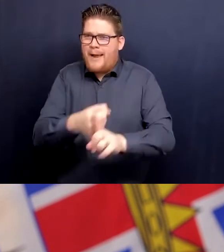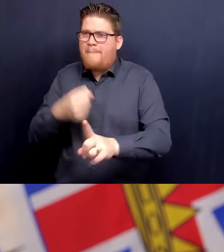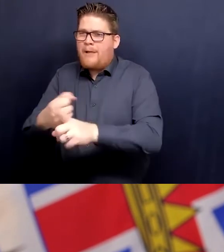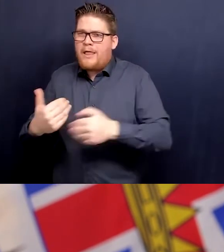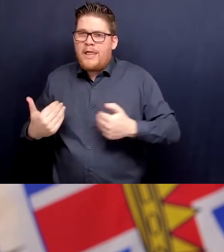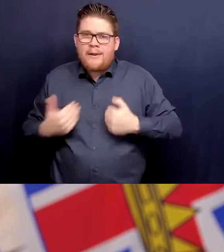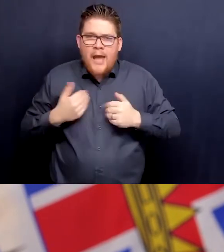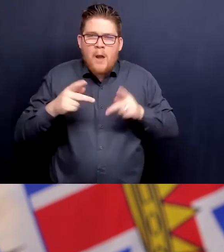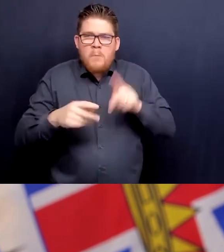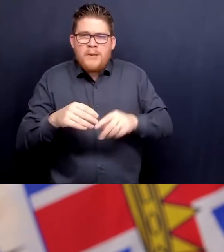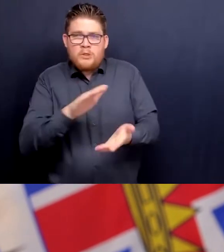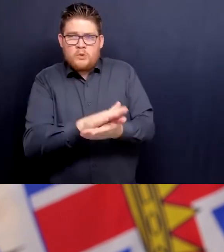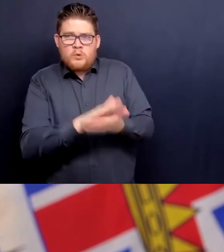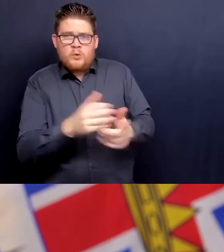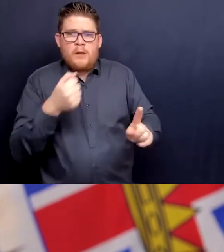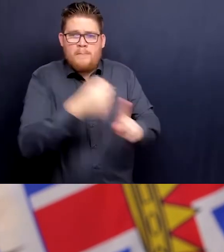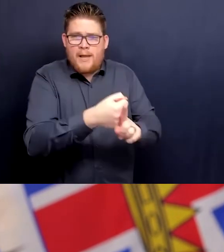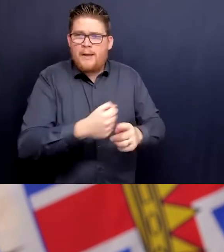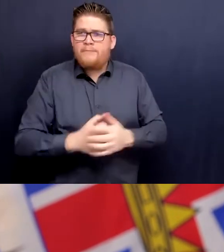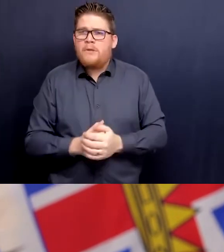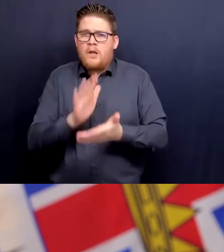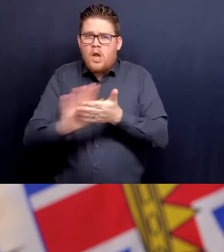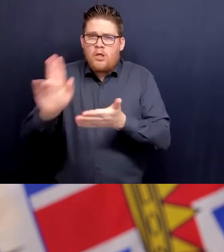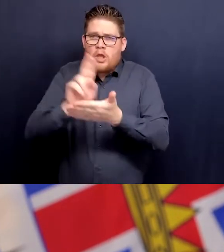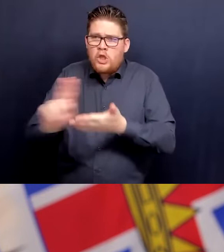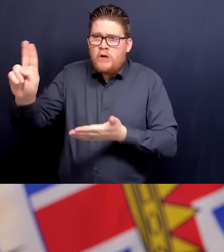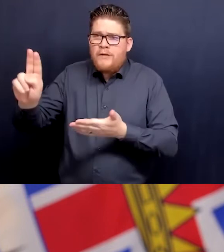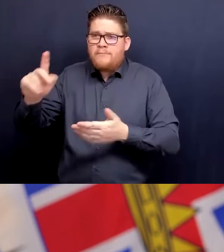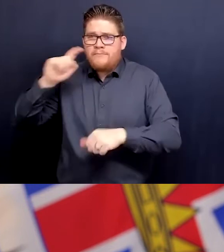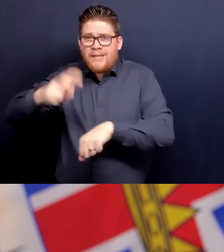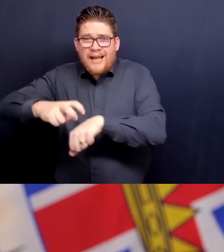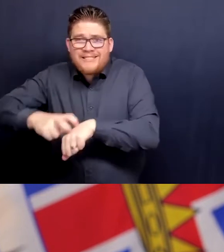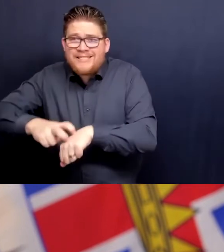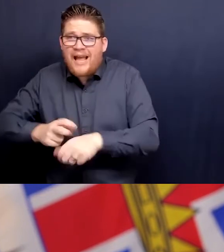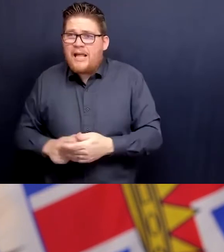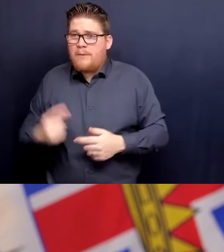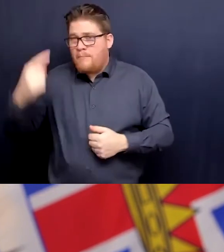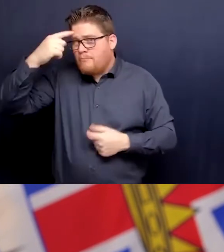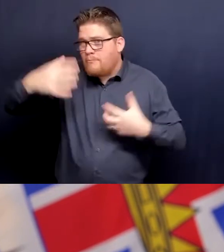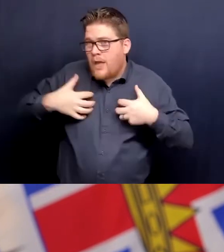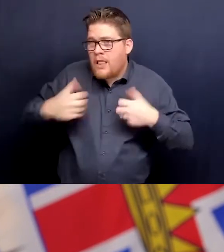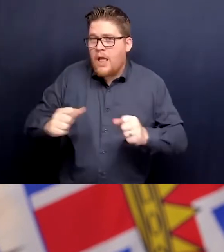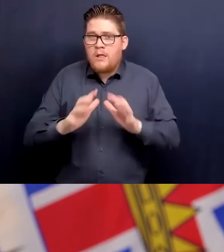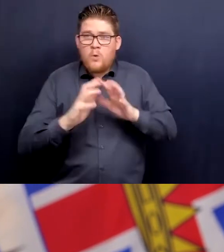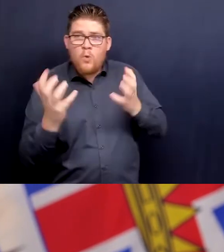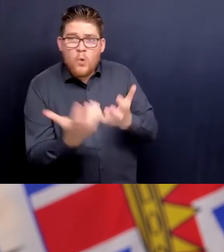post-secondary institutions, on anxiety, on mental health. And so finding this balance is really